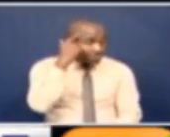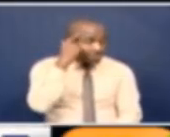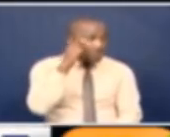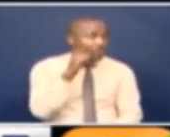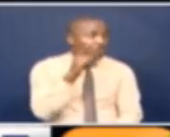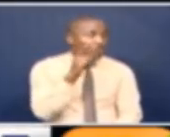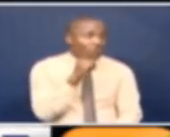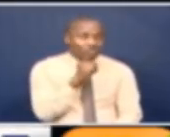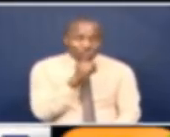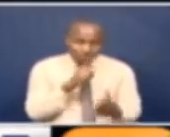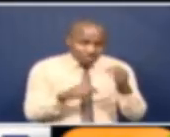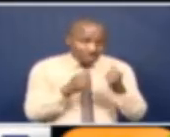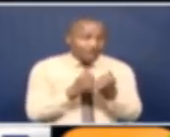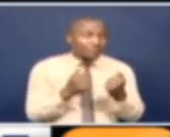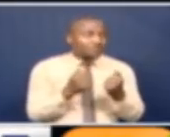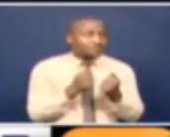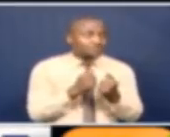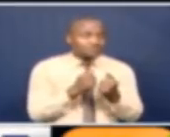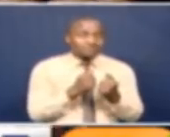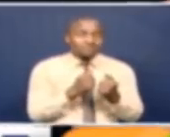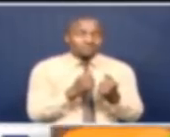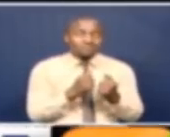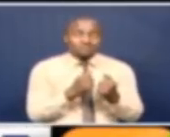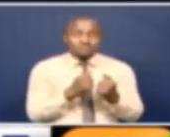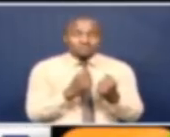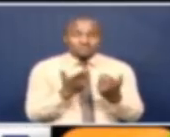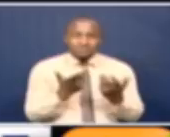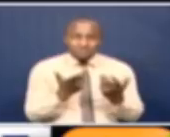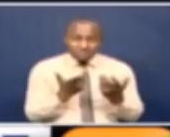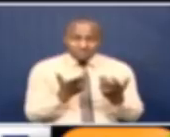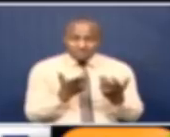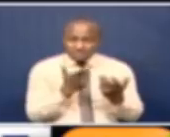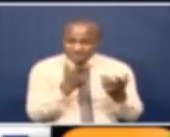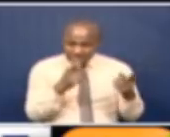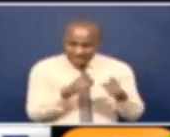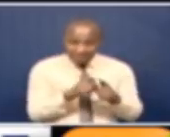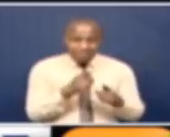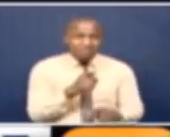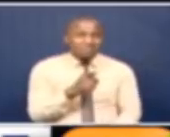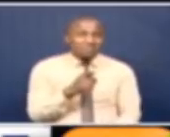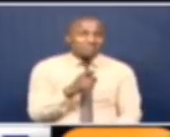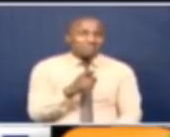to the independence of the United States was the Boston Tea Party. Mm-hmm.